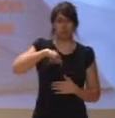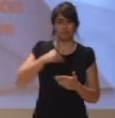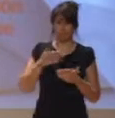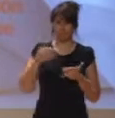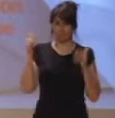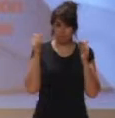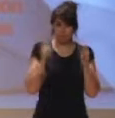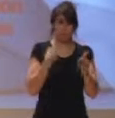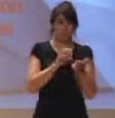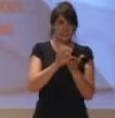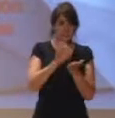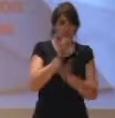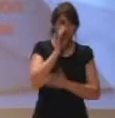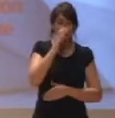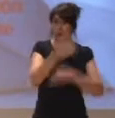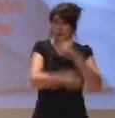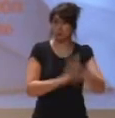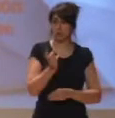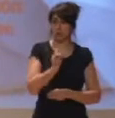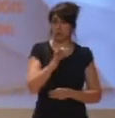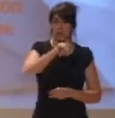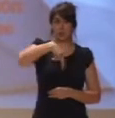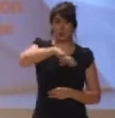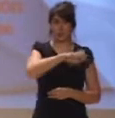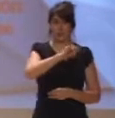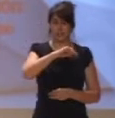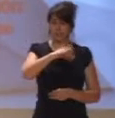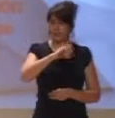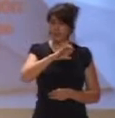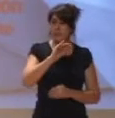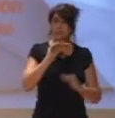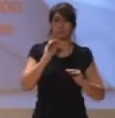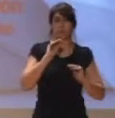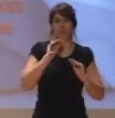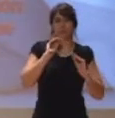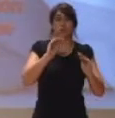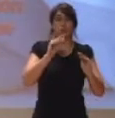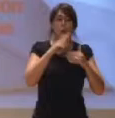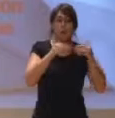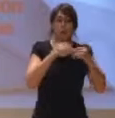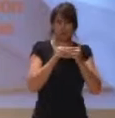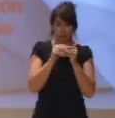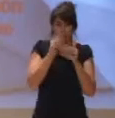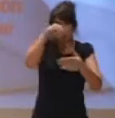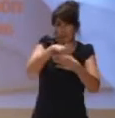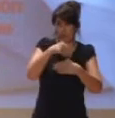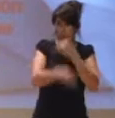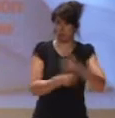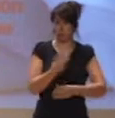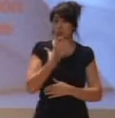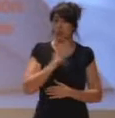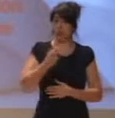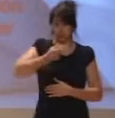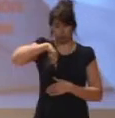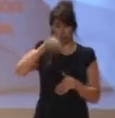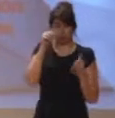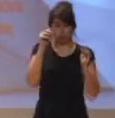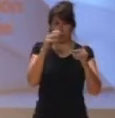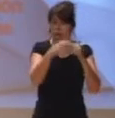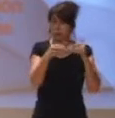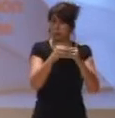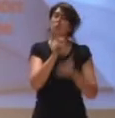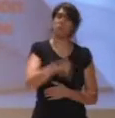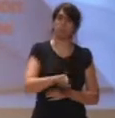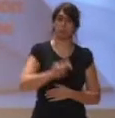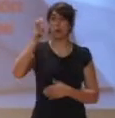the use of services which are not based on INREDIS. In this case, this was meant for the users,